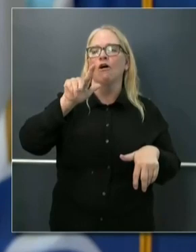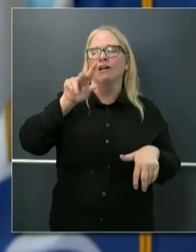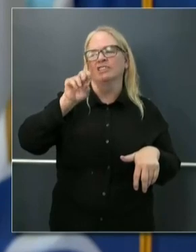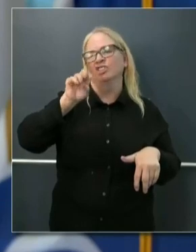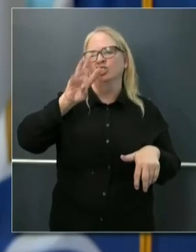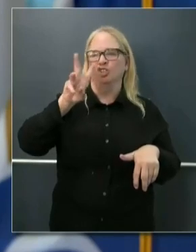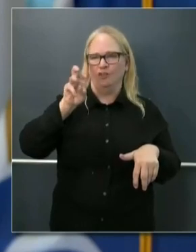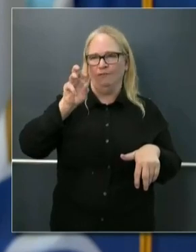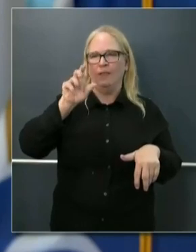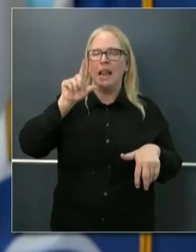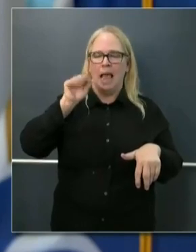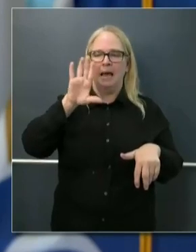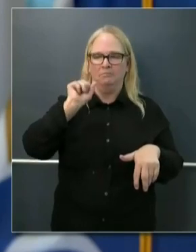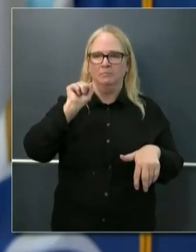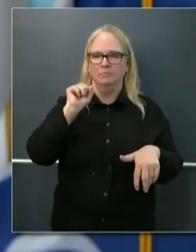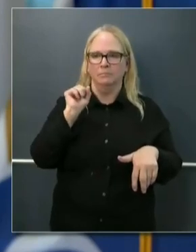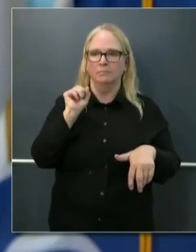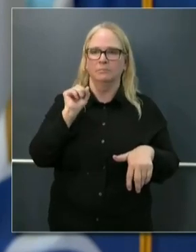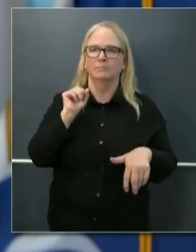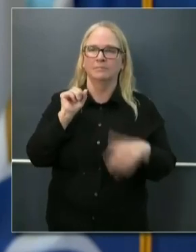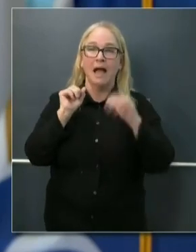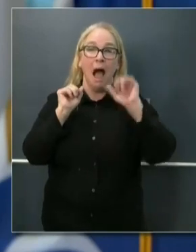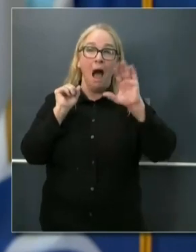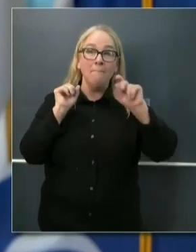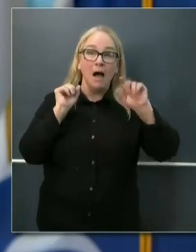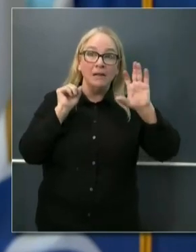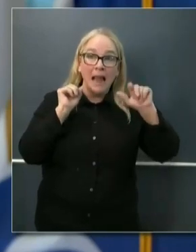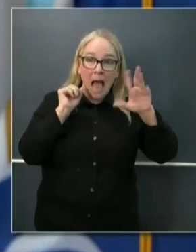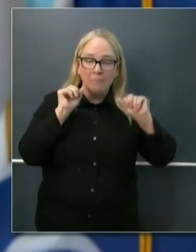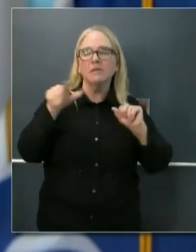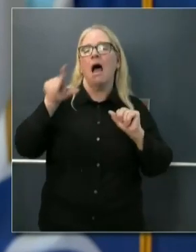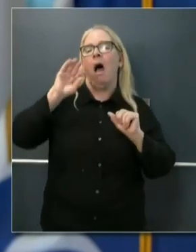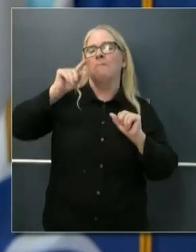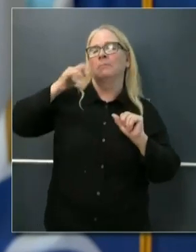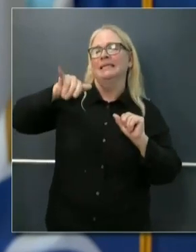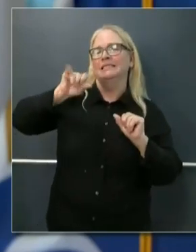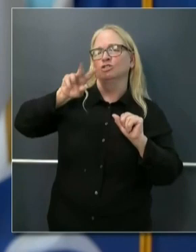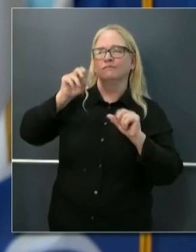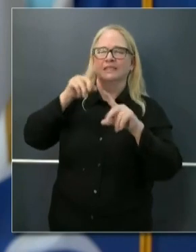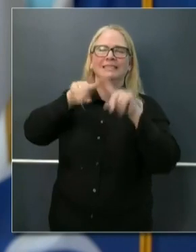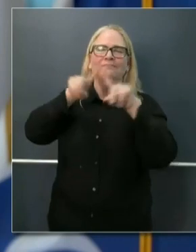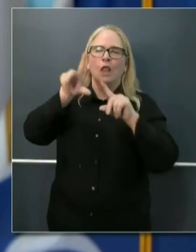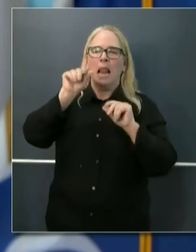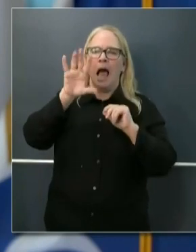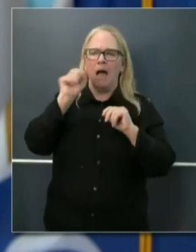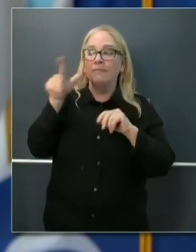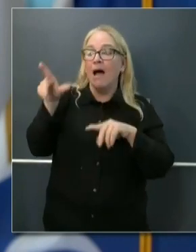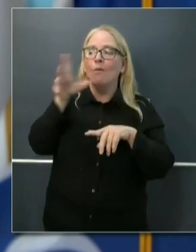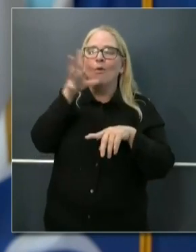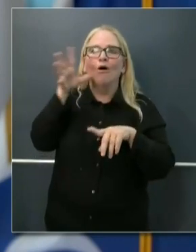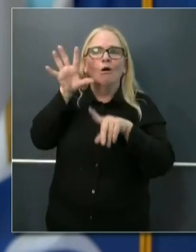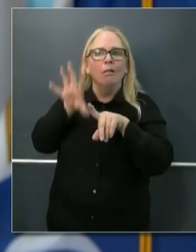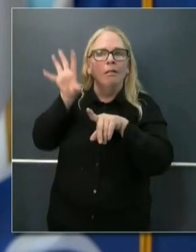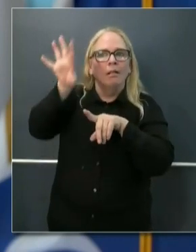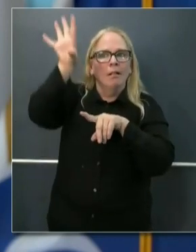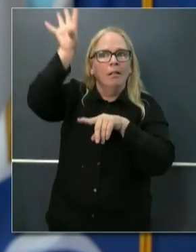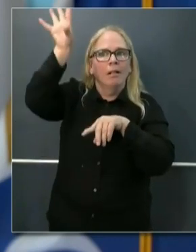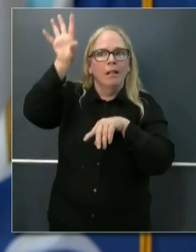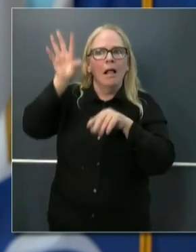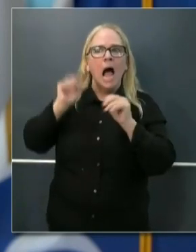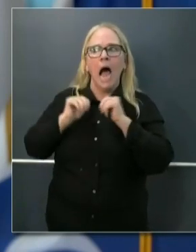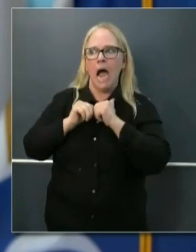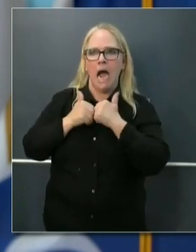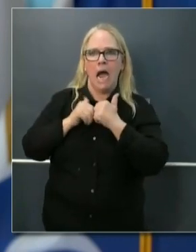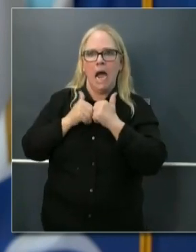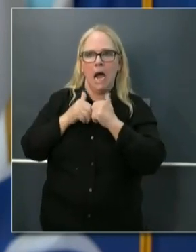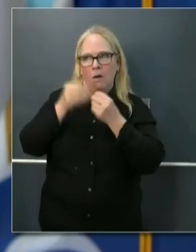end-to-end sites that are being distributed in rural parts of the state and inner cities in this state, and how those are being distributed